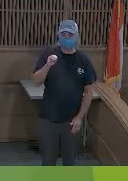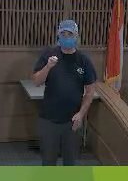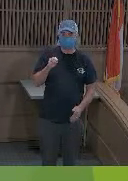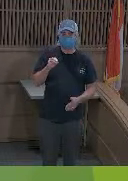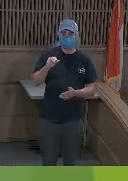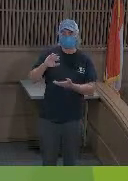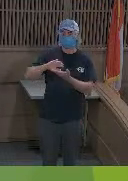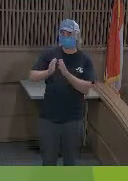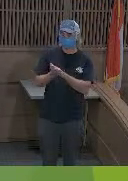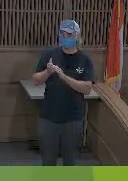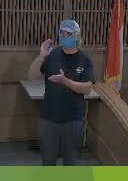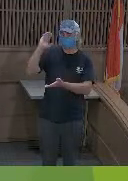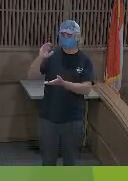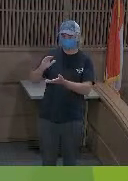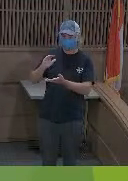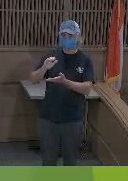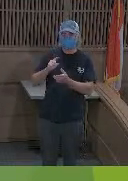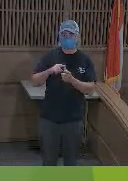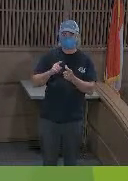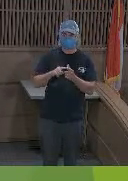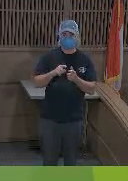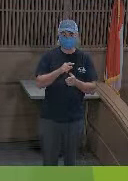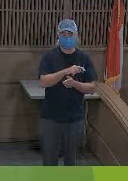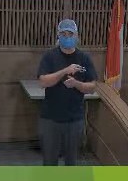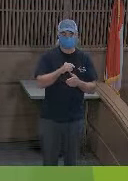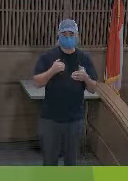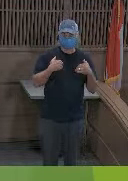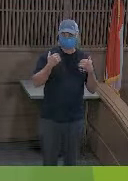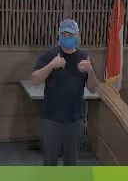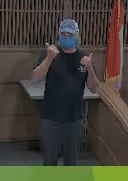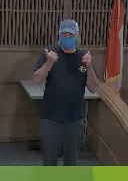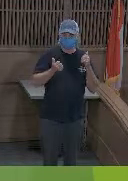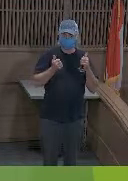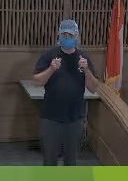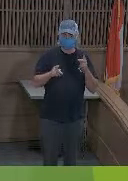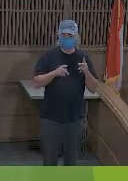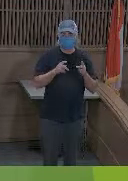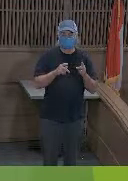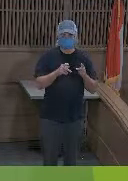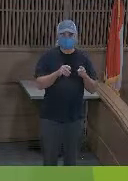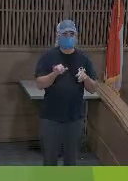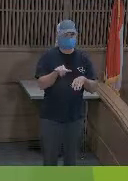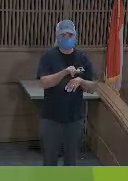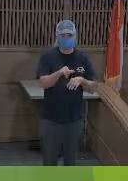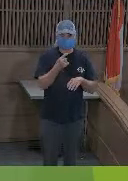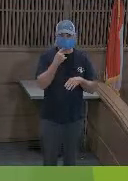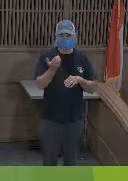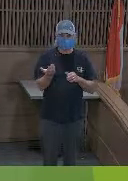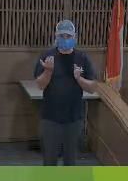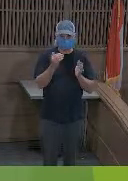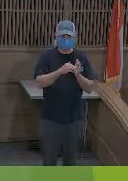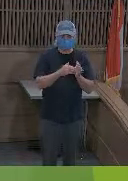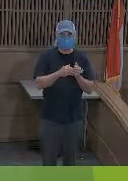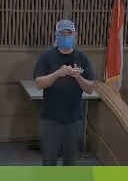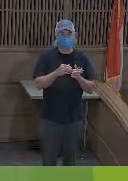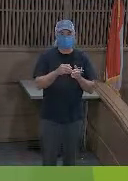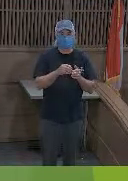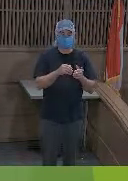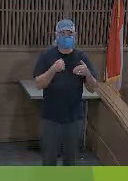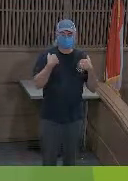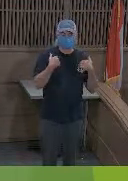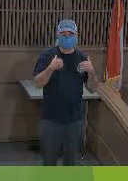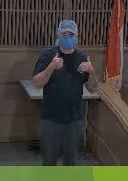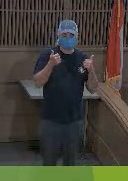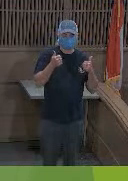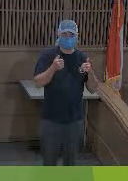patients who are under 60 are representing a higher percentage of those who are being admitted. And obviously, if someone's being admitted to the